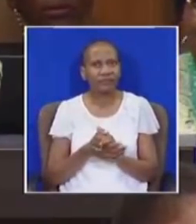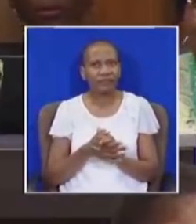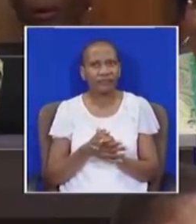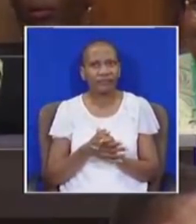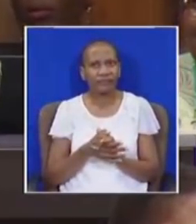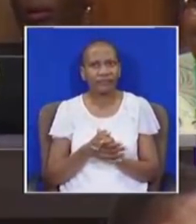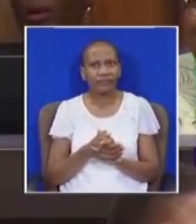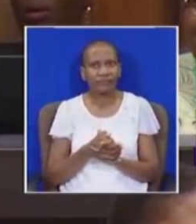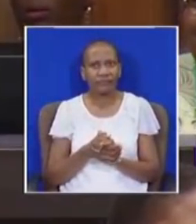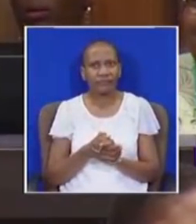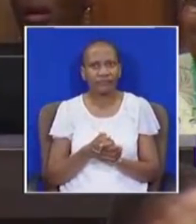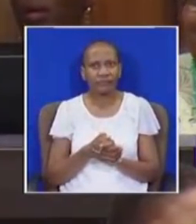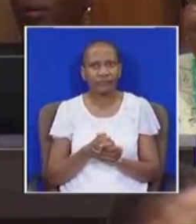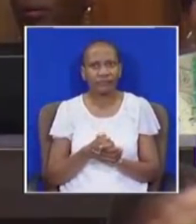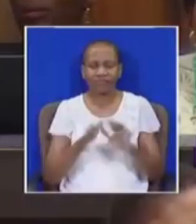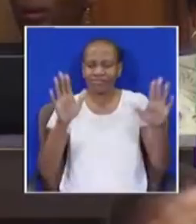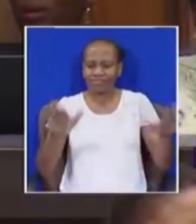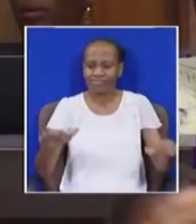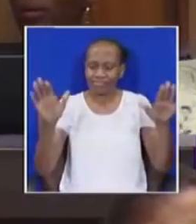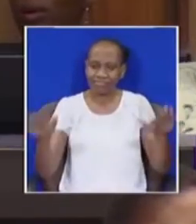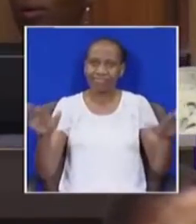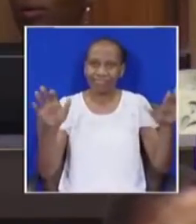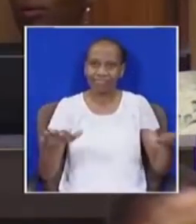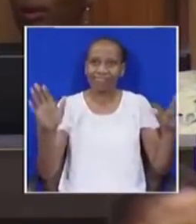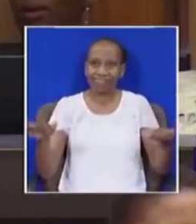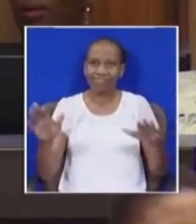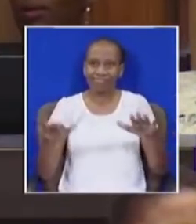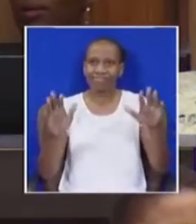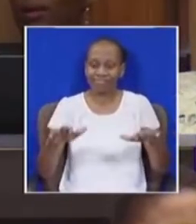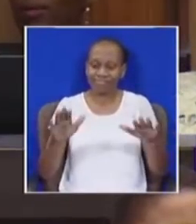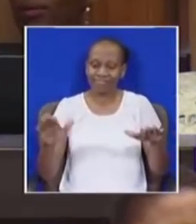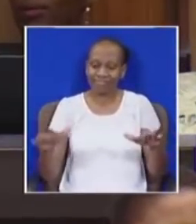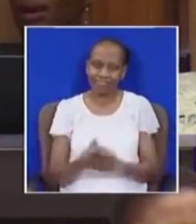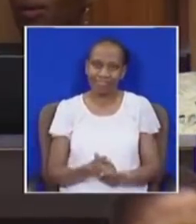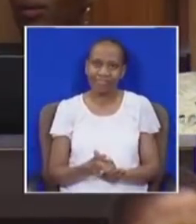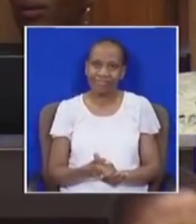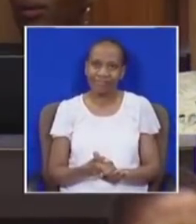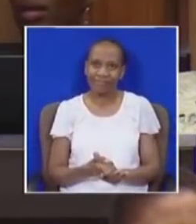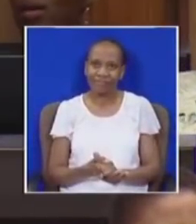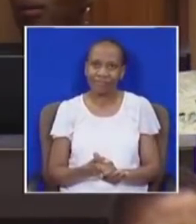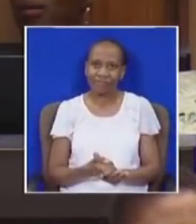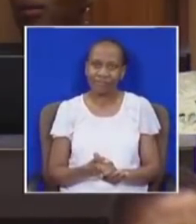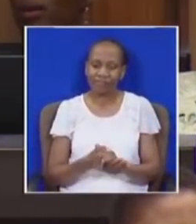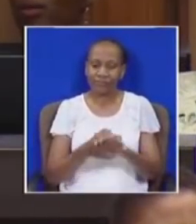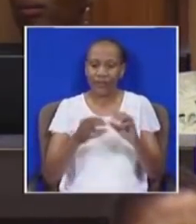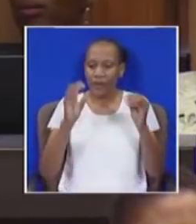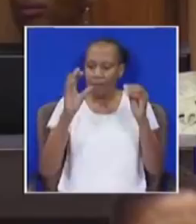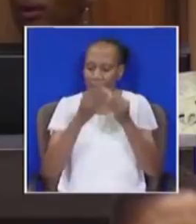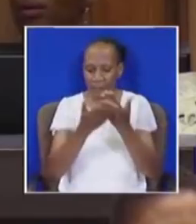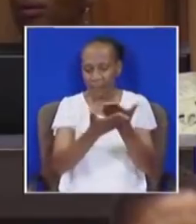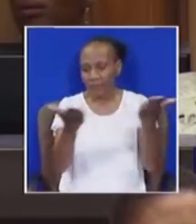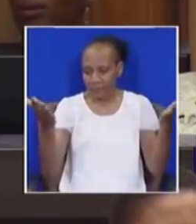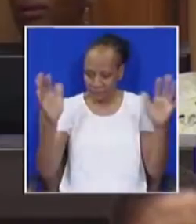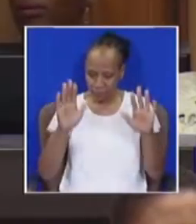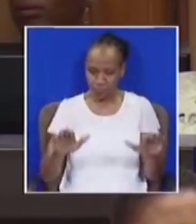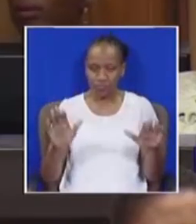of order. Order, honorable members. We should not try and find the Order. easiest way of dealing with this matter. Let us Honorable follow members. the rules.